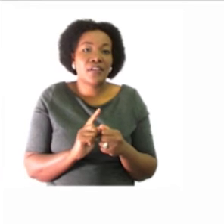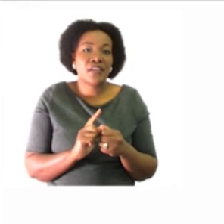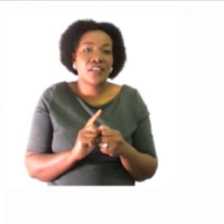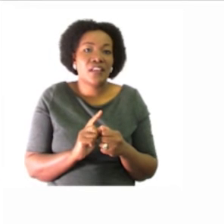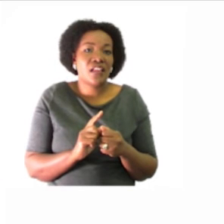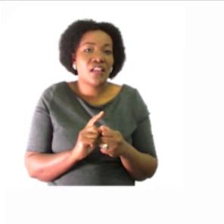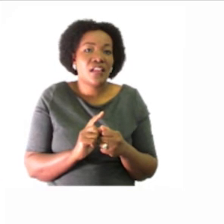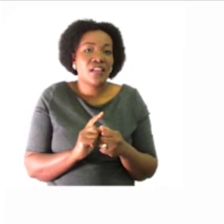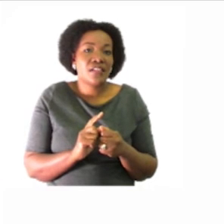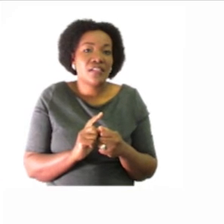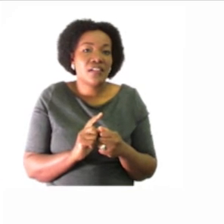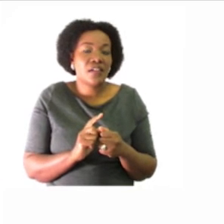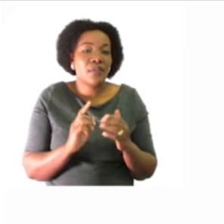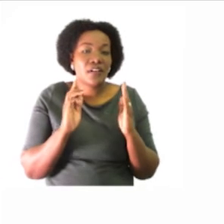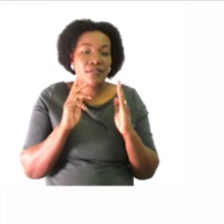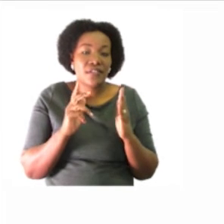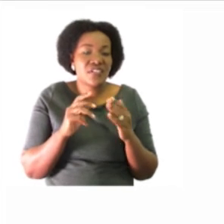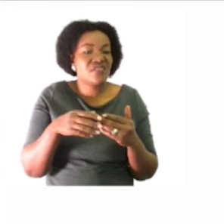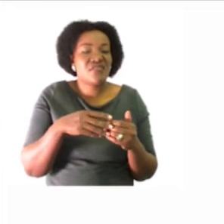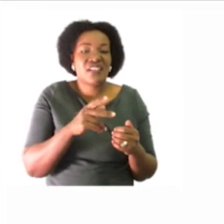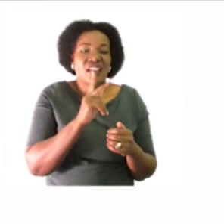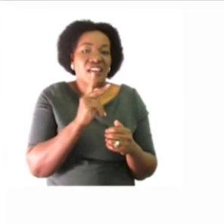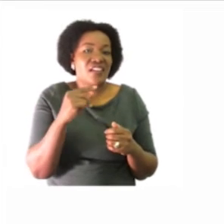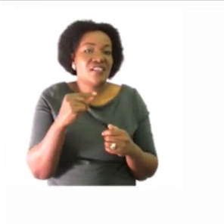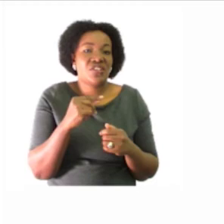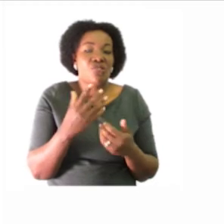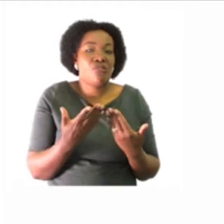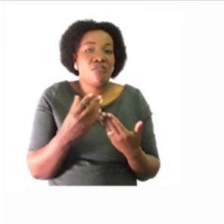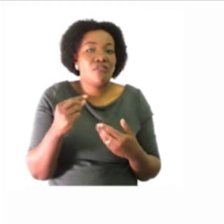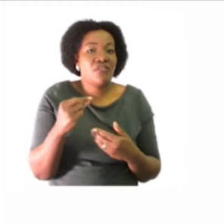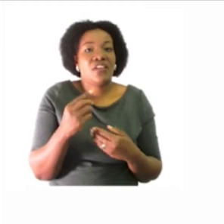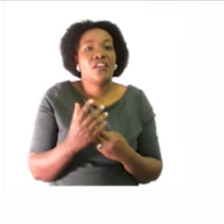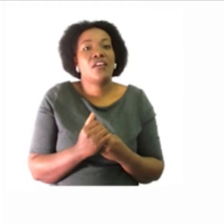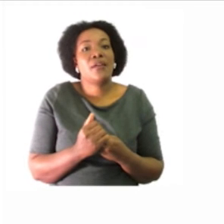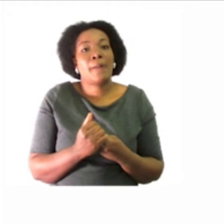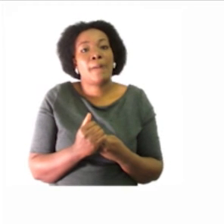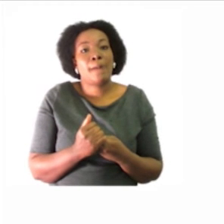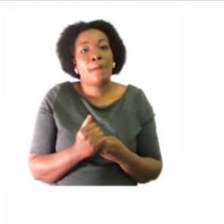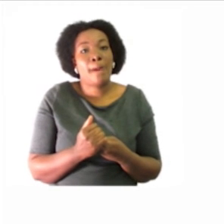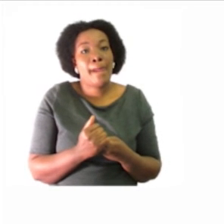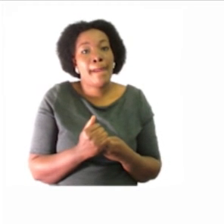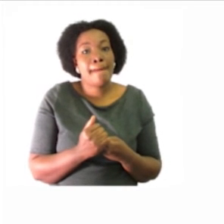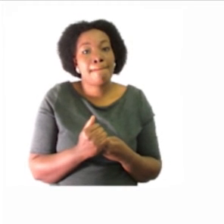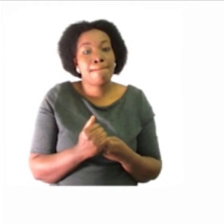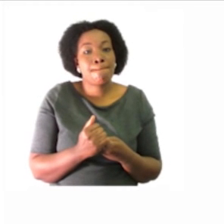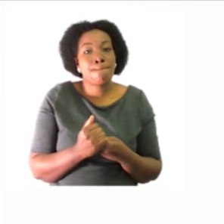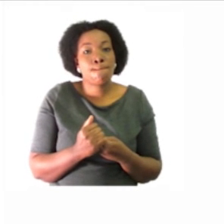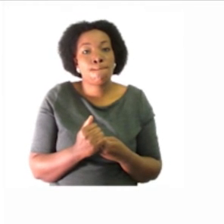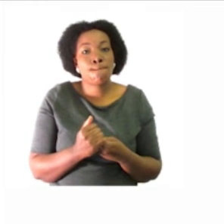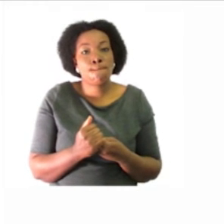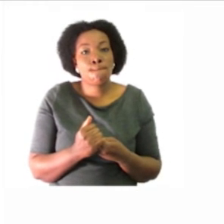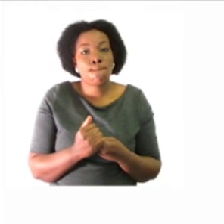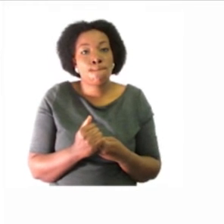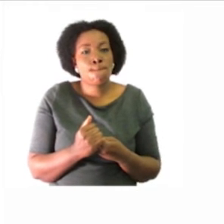will weigh? But we only need to write the symbols. We only need to write it's either gram or the kilogram.